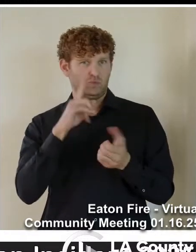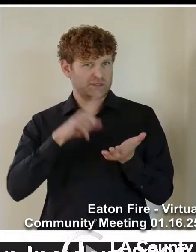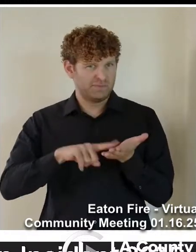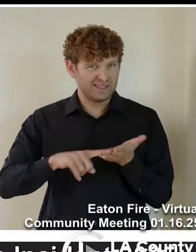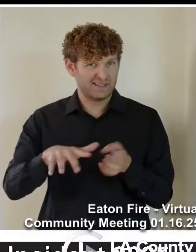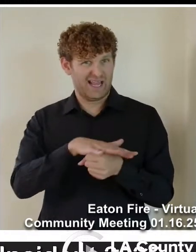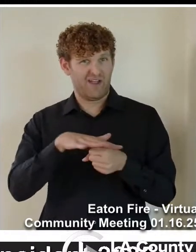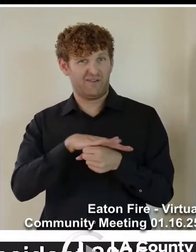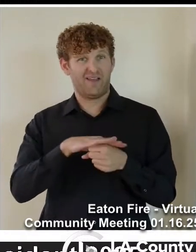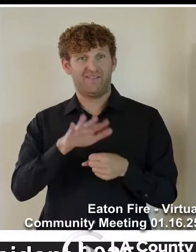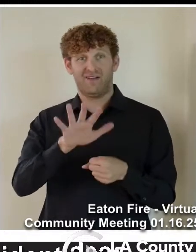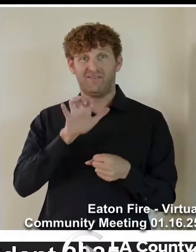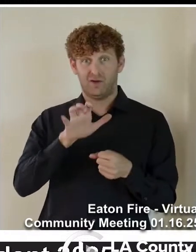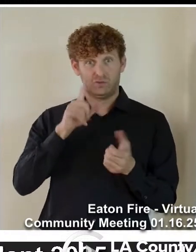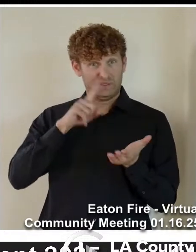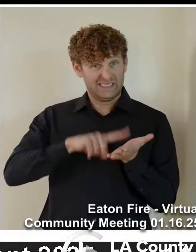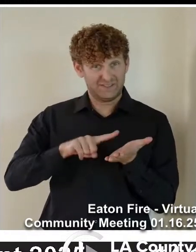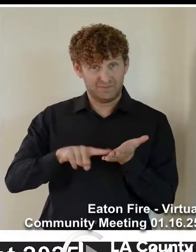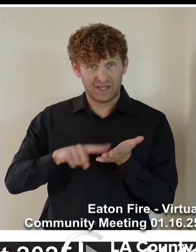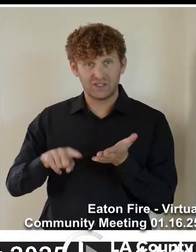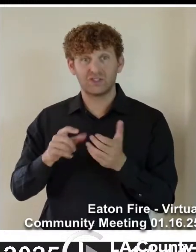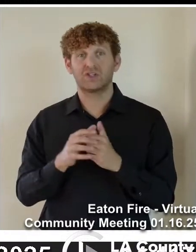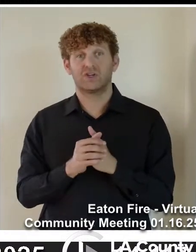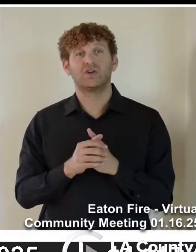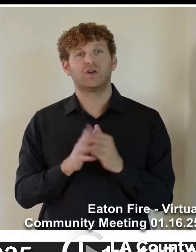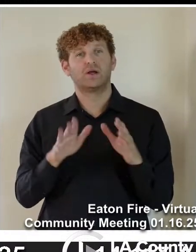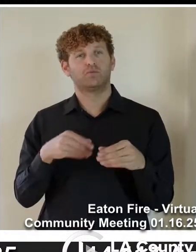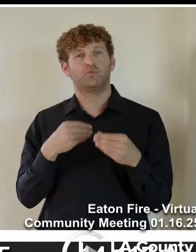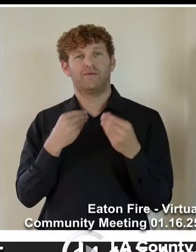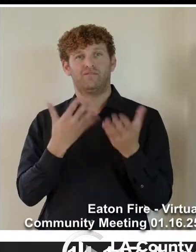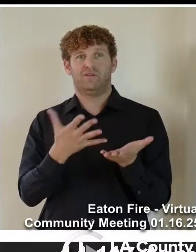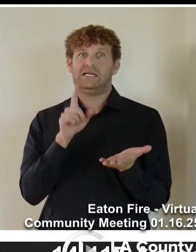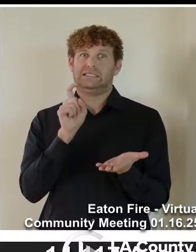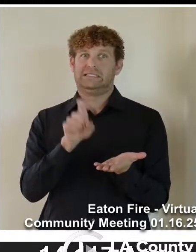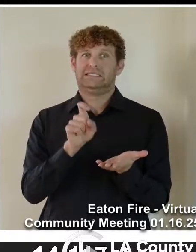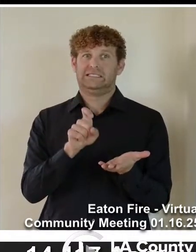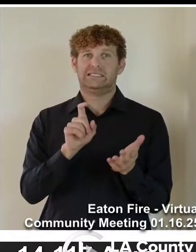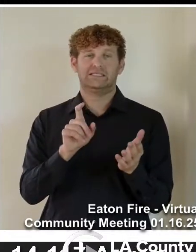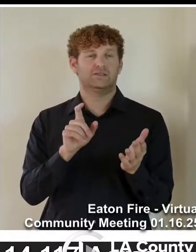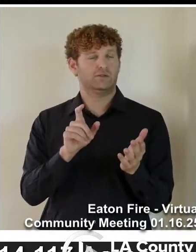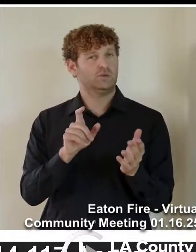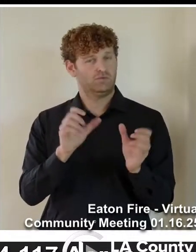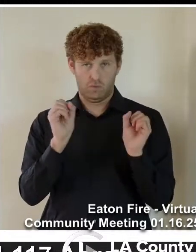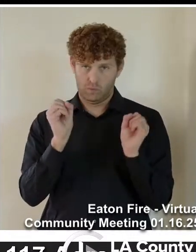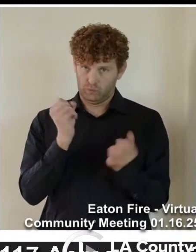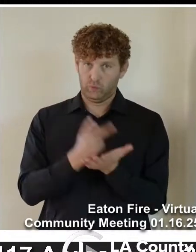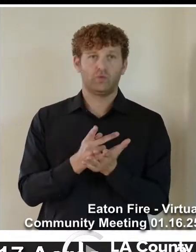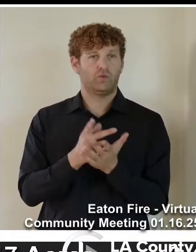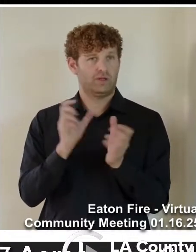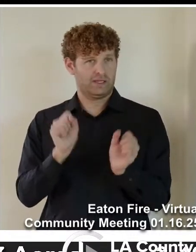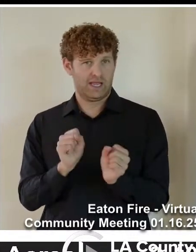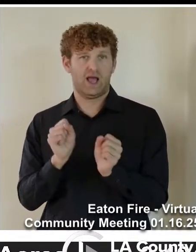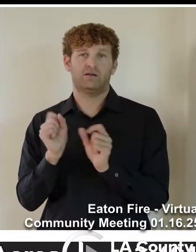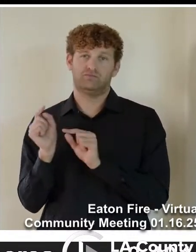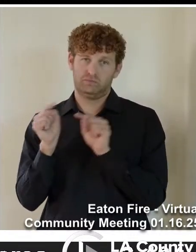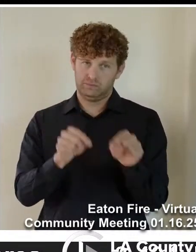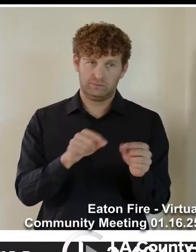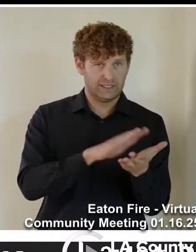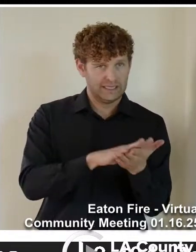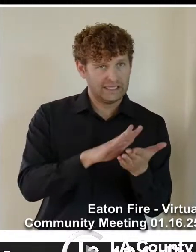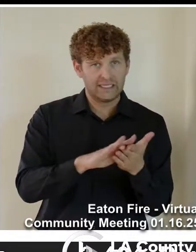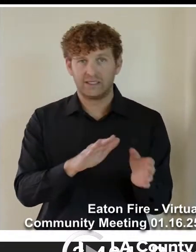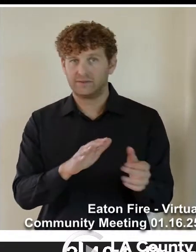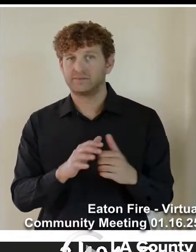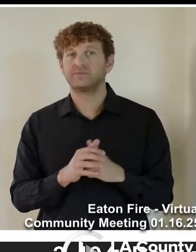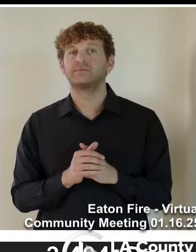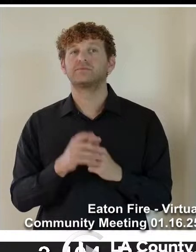enter and provide the necessary clearances for the safe removal of fire debris. This is done at no net cost to the property owners, and inspectors will